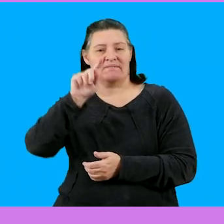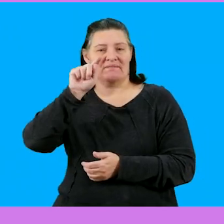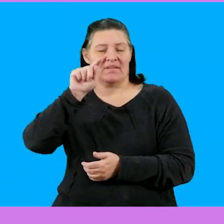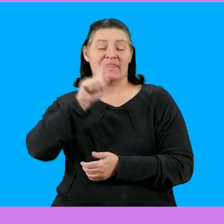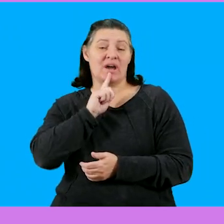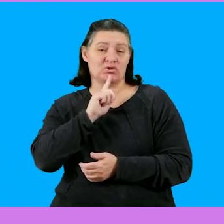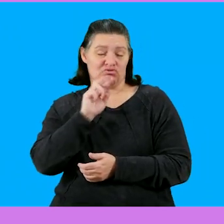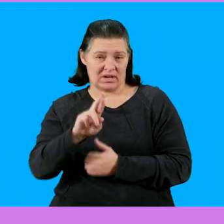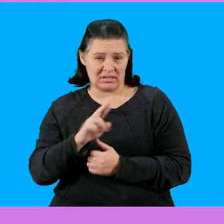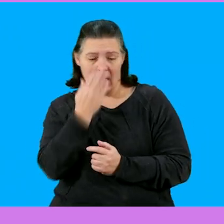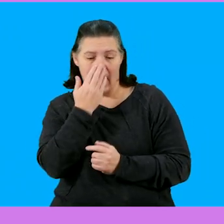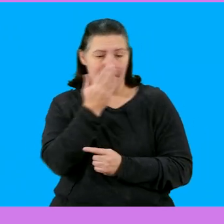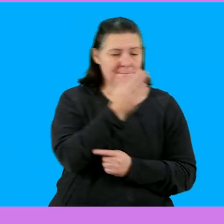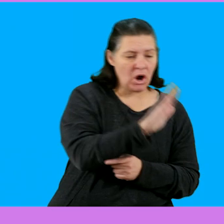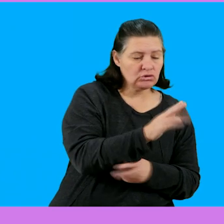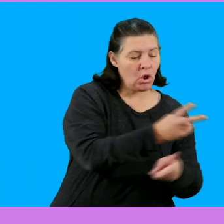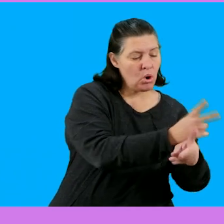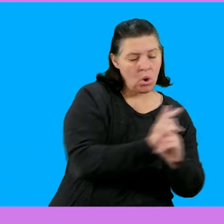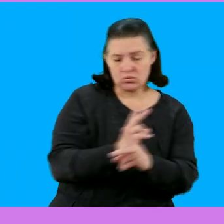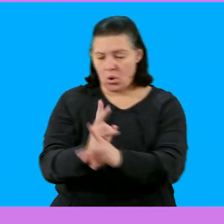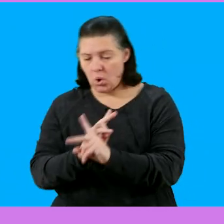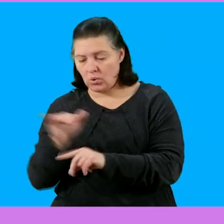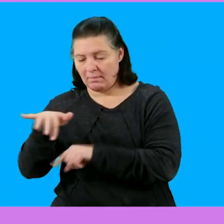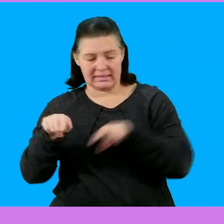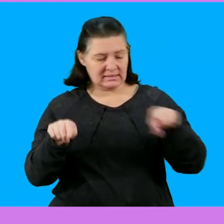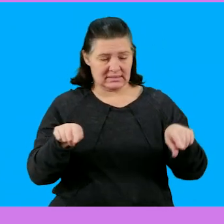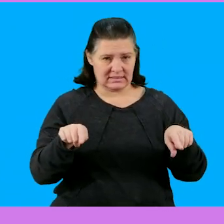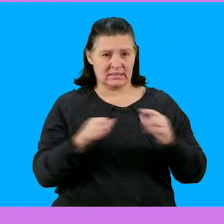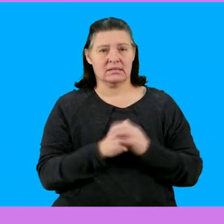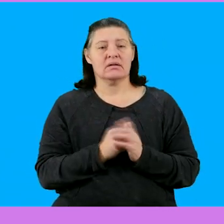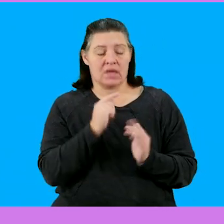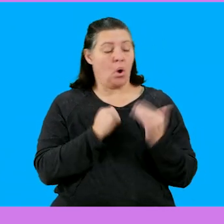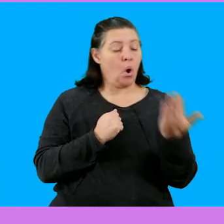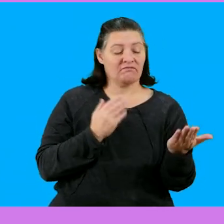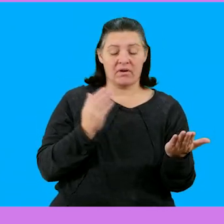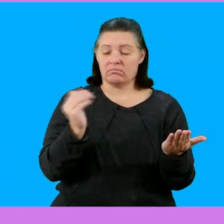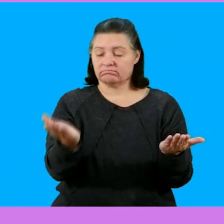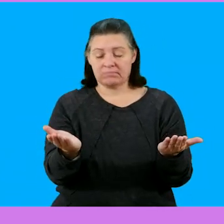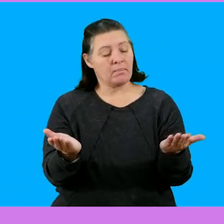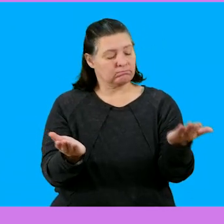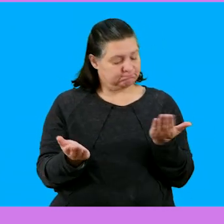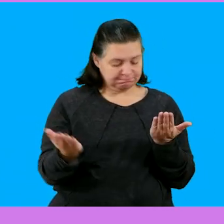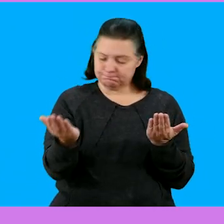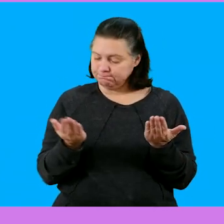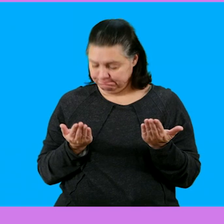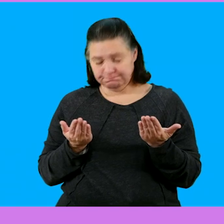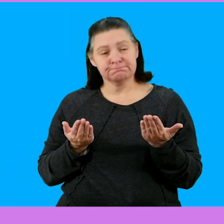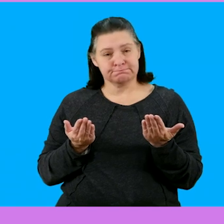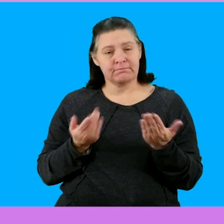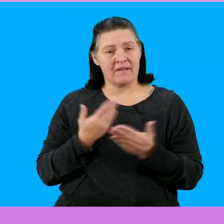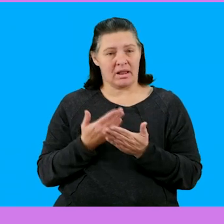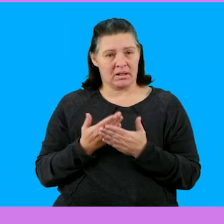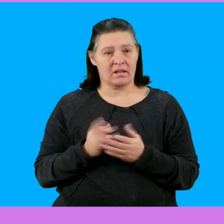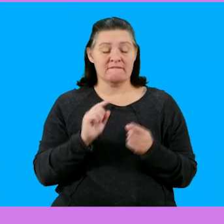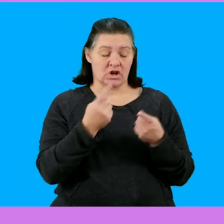175,000 Rand. He approached 2 loan institutions. The following offers are available to Tapelo. Okay, so